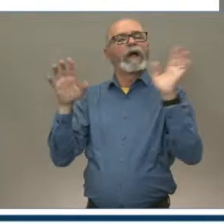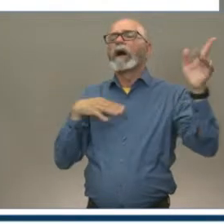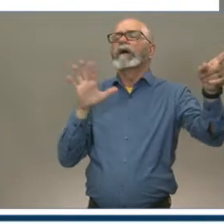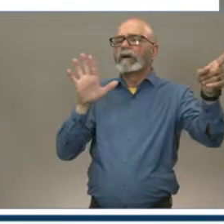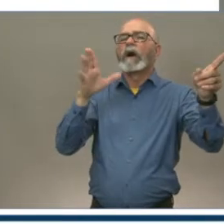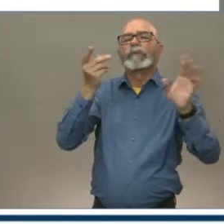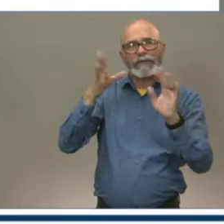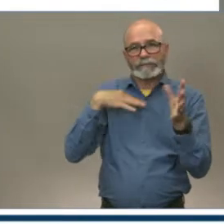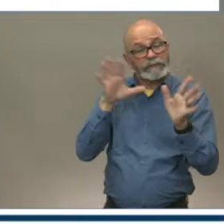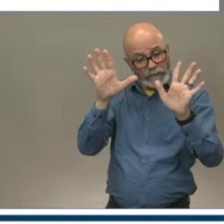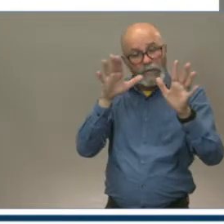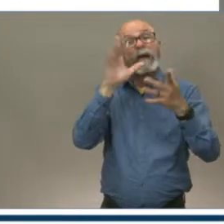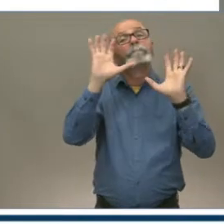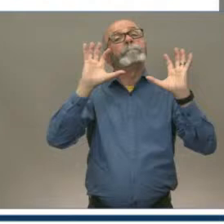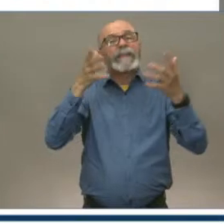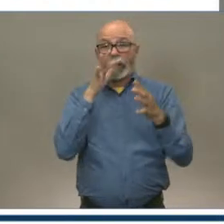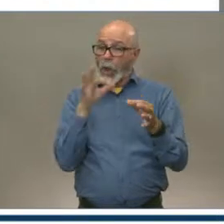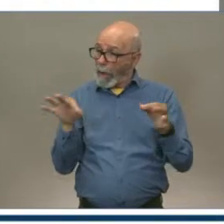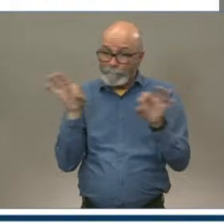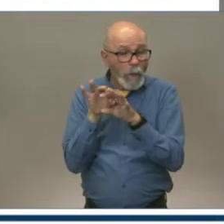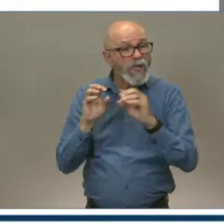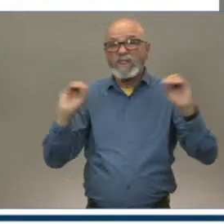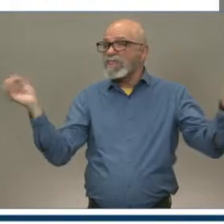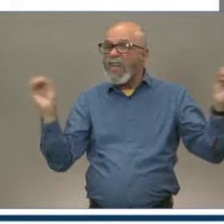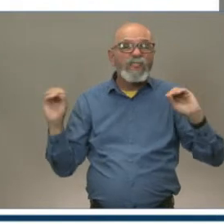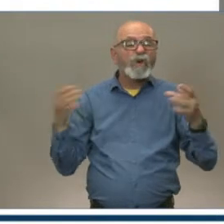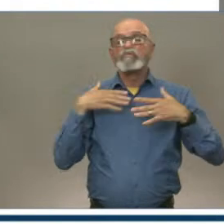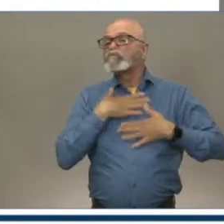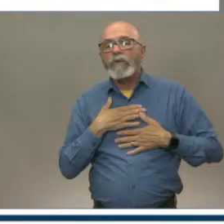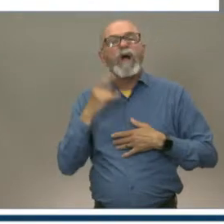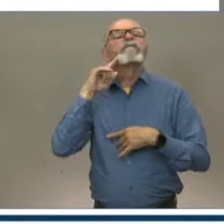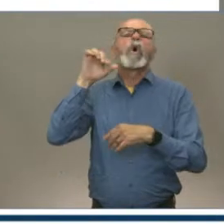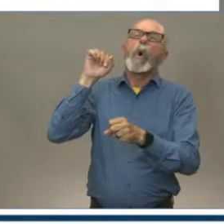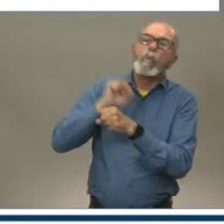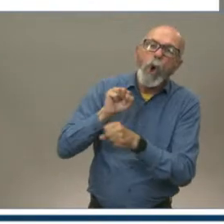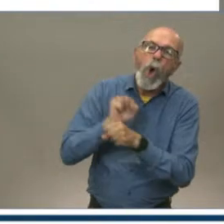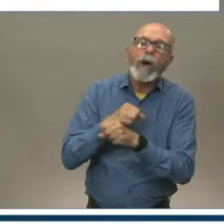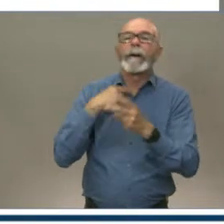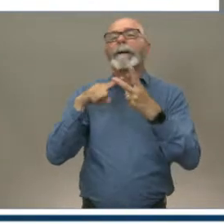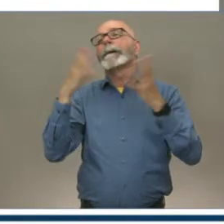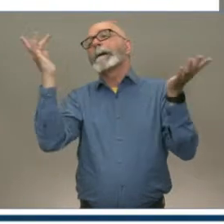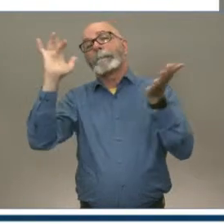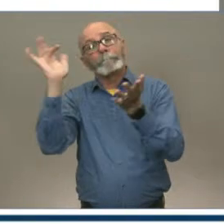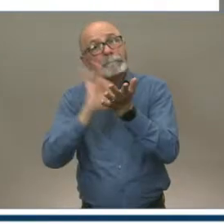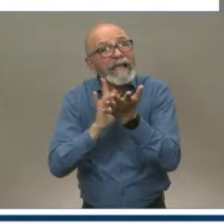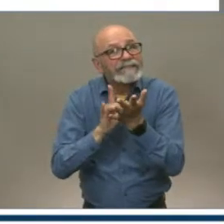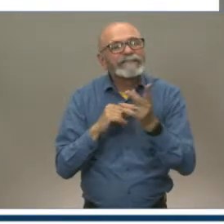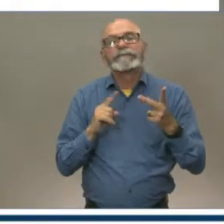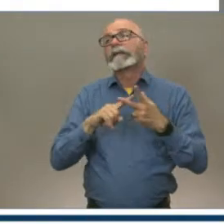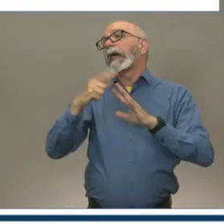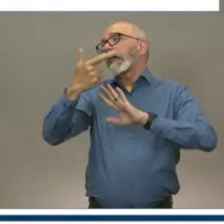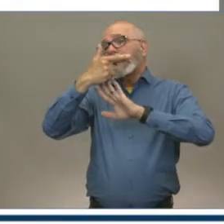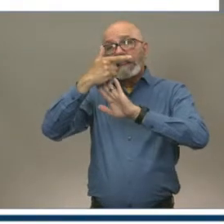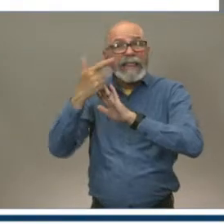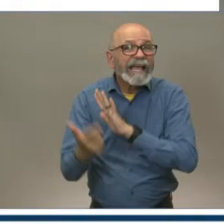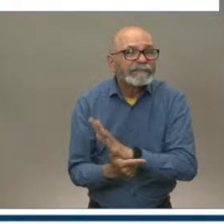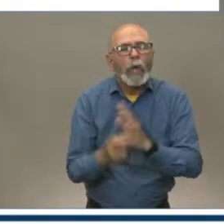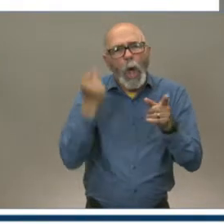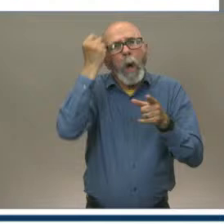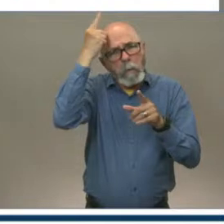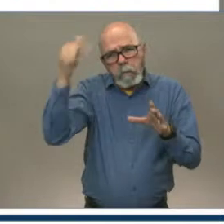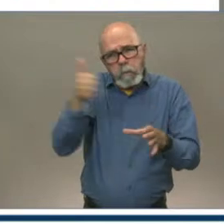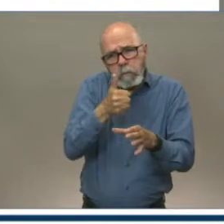people have to go to work, legal reasons, medical appointments, and you can travel where you need to travel for those. But for non-essential travel,